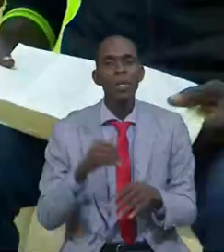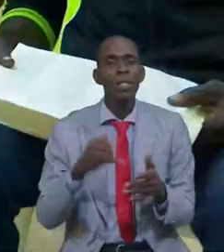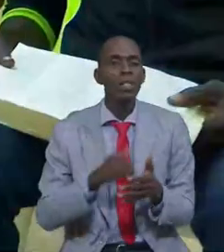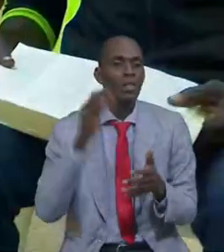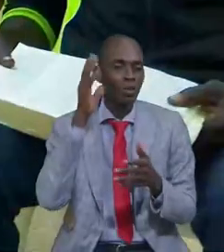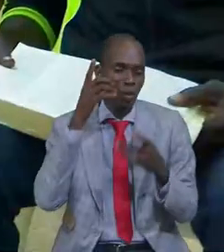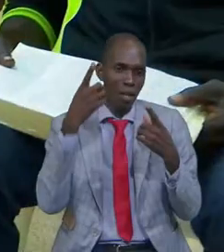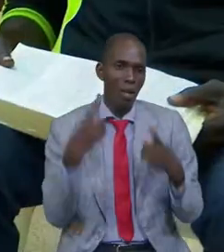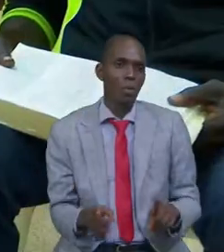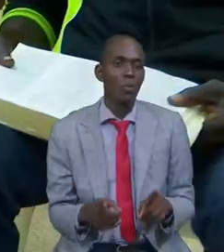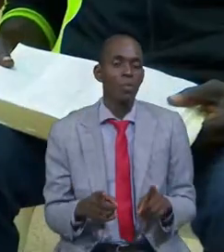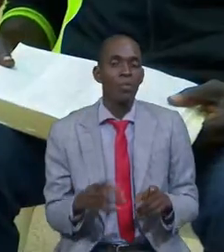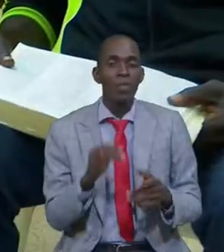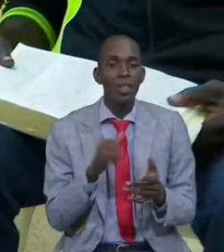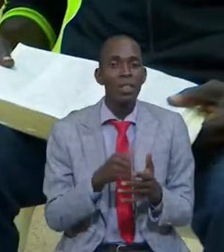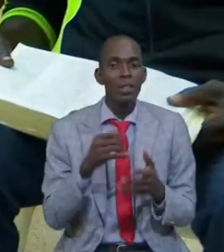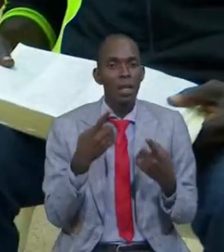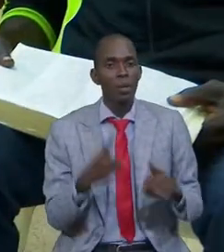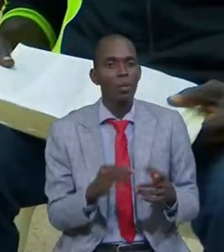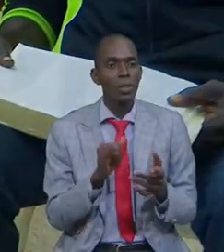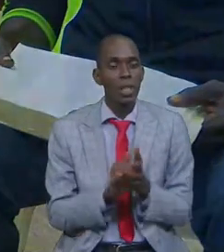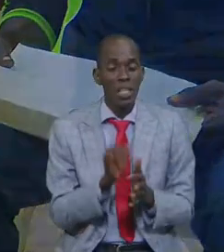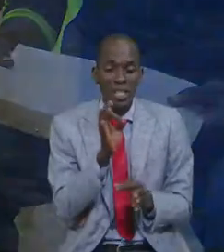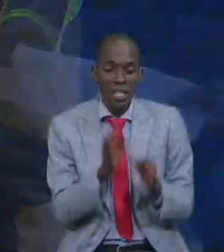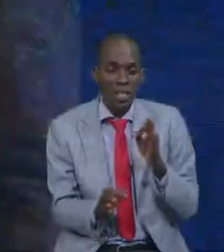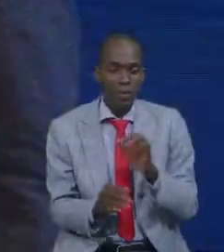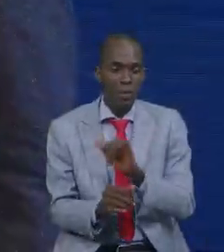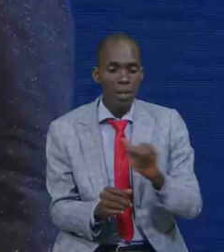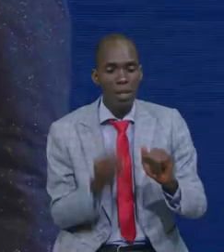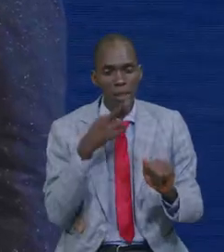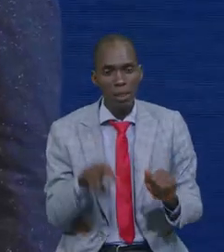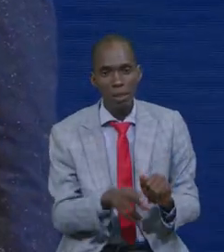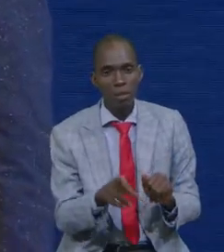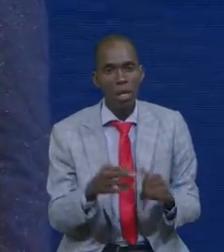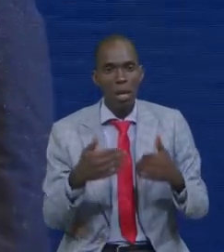it came to pass that if a serpent had beaten